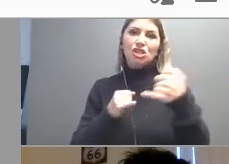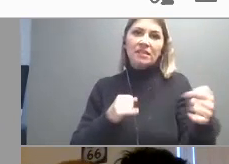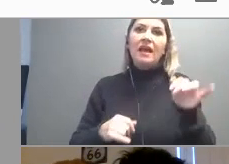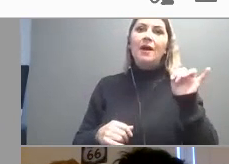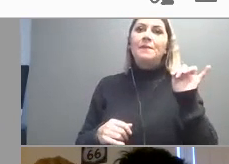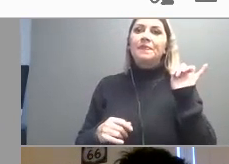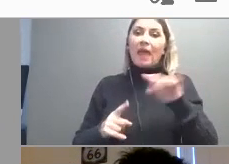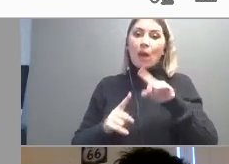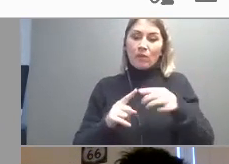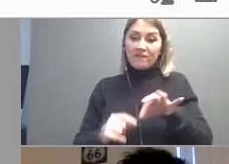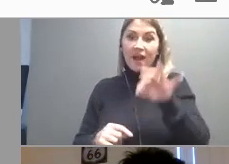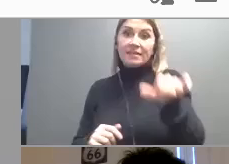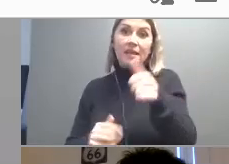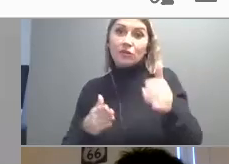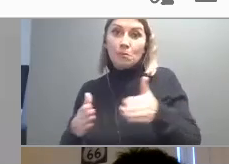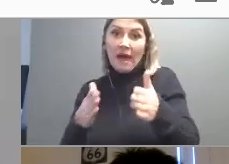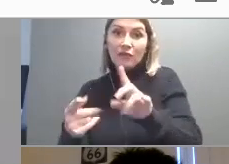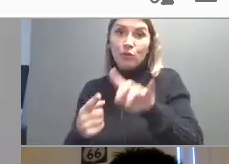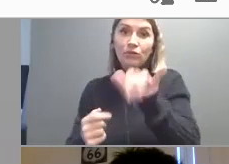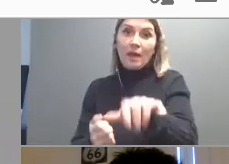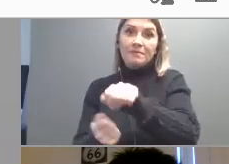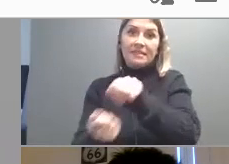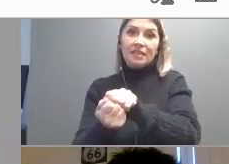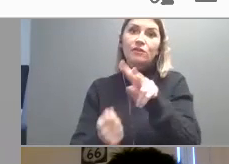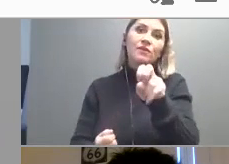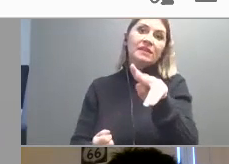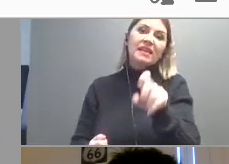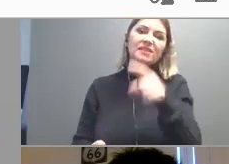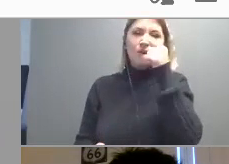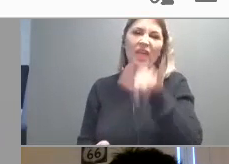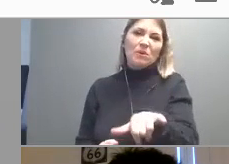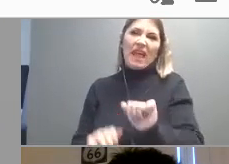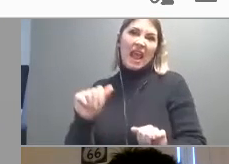we find another path to this particular vertex, let's say in this scenario A,